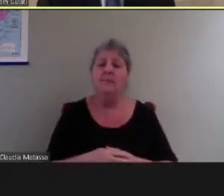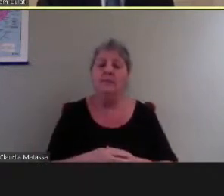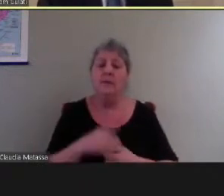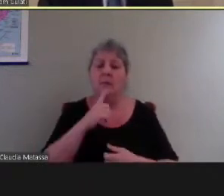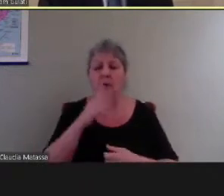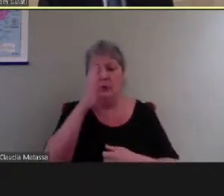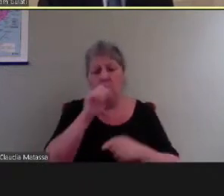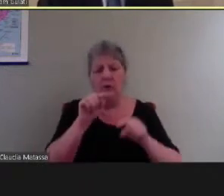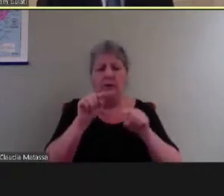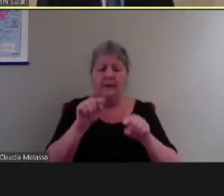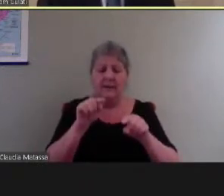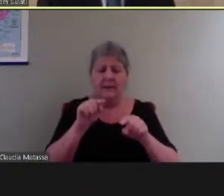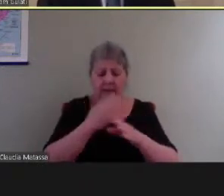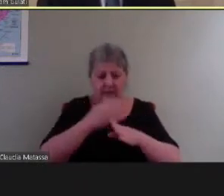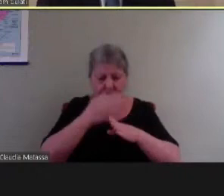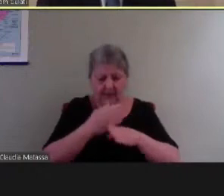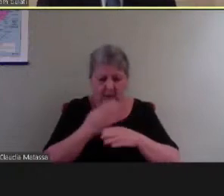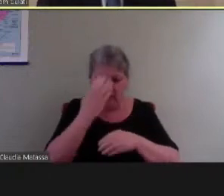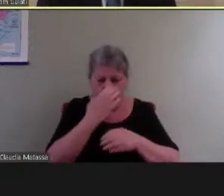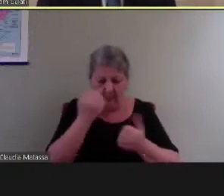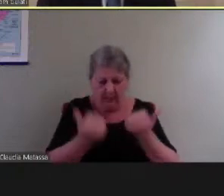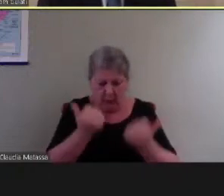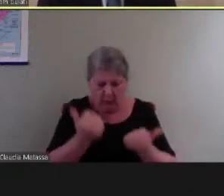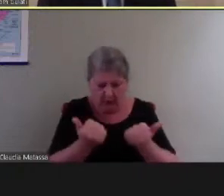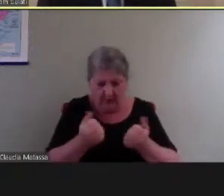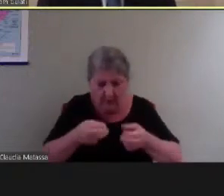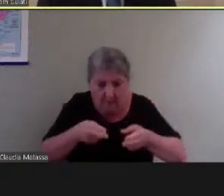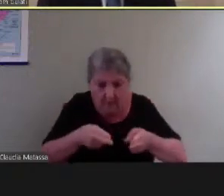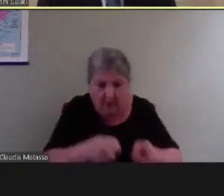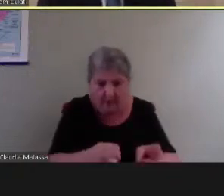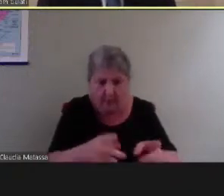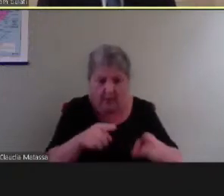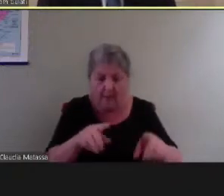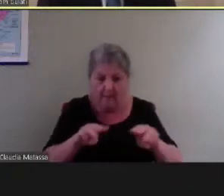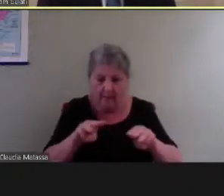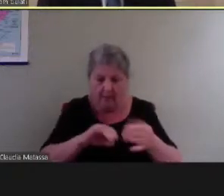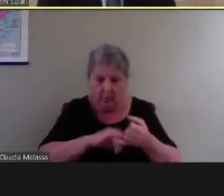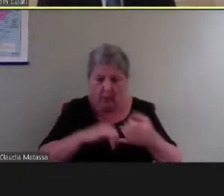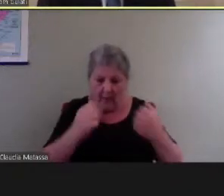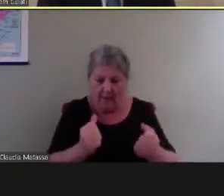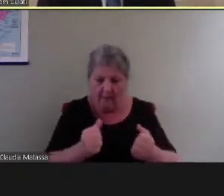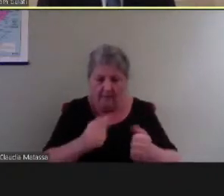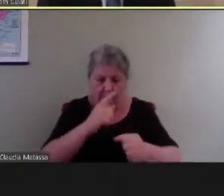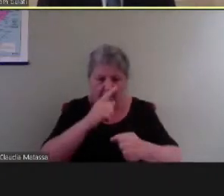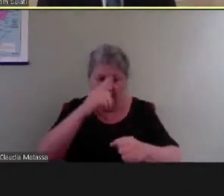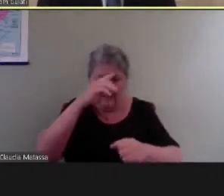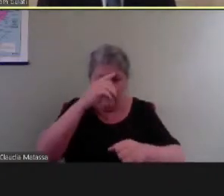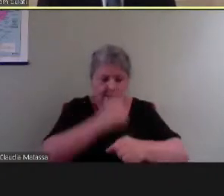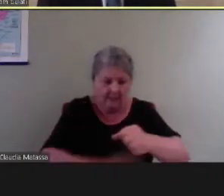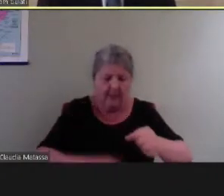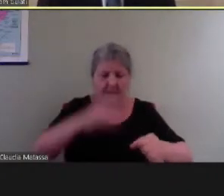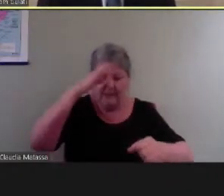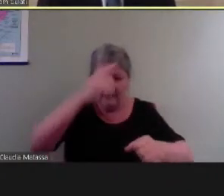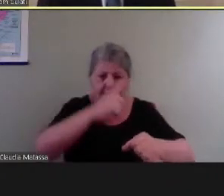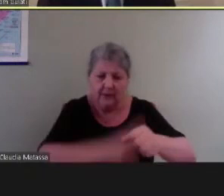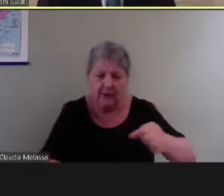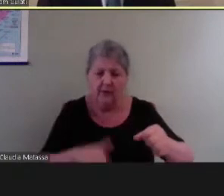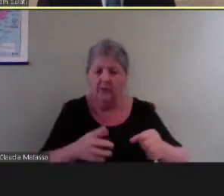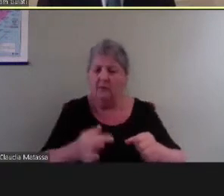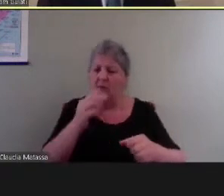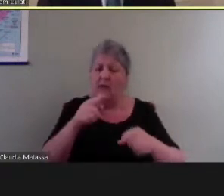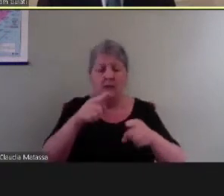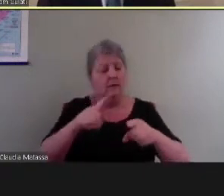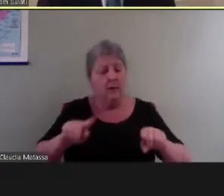But looking at the start of the criminal justice pathway, people with disabilities, intellectual disabilities, find this a